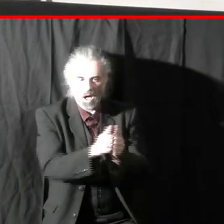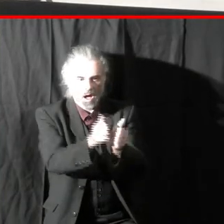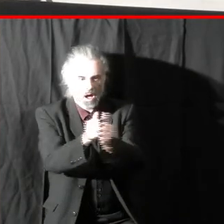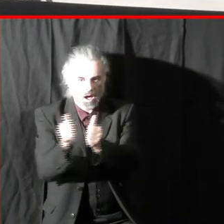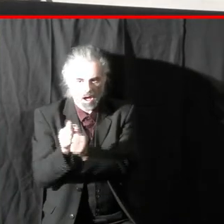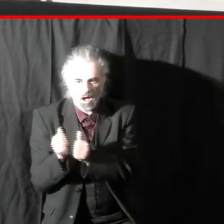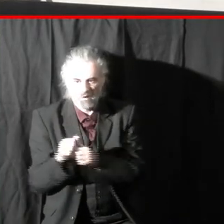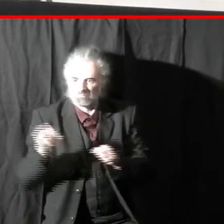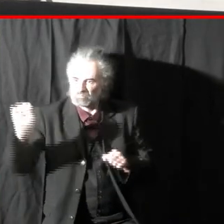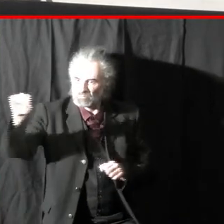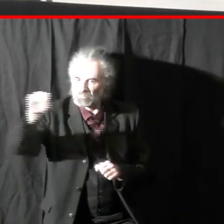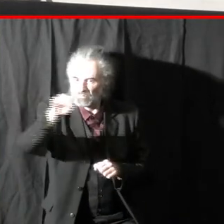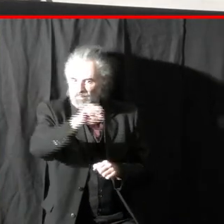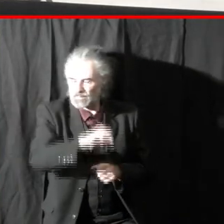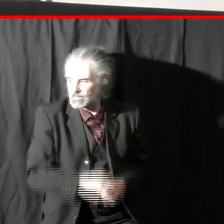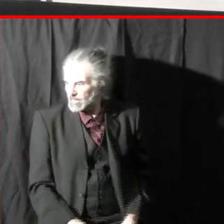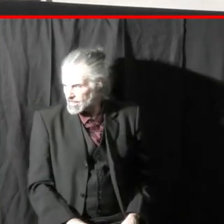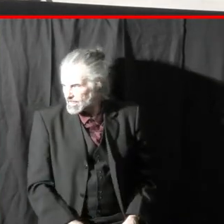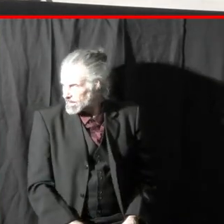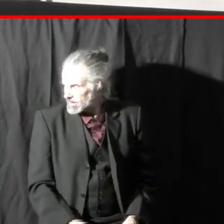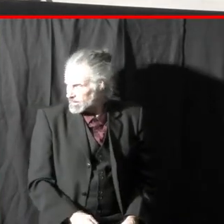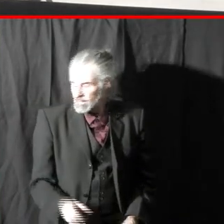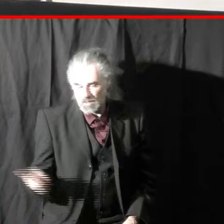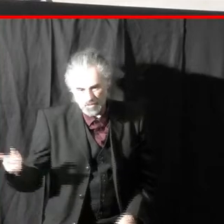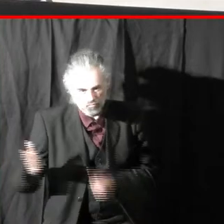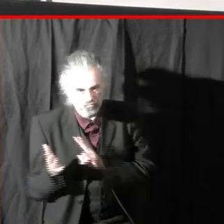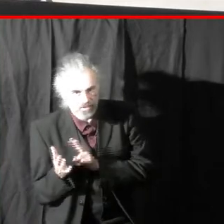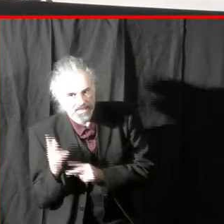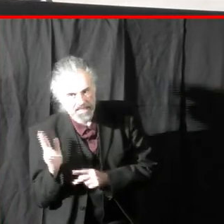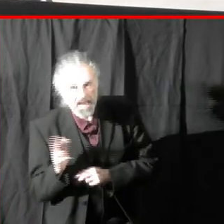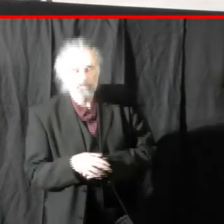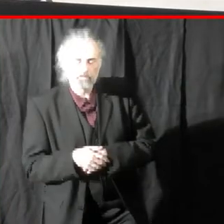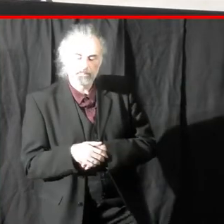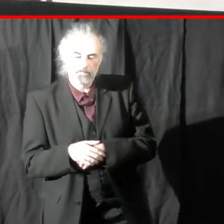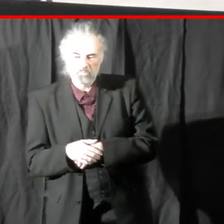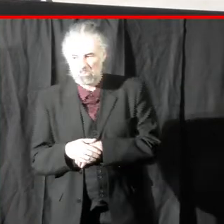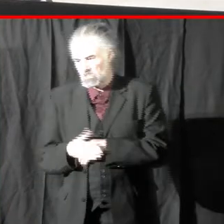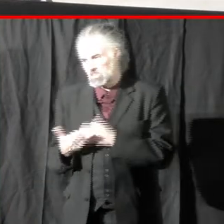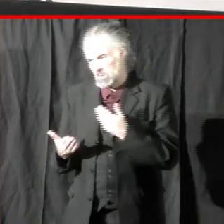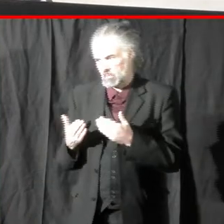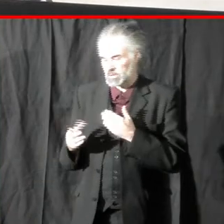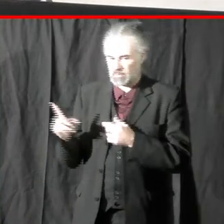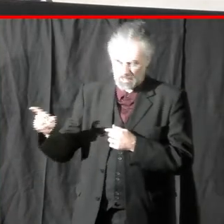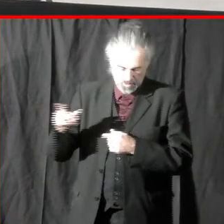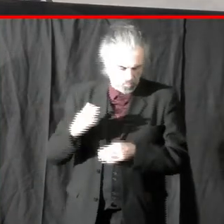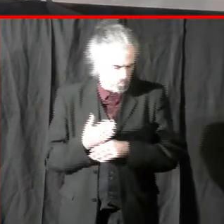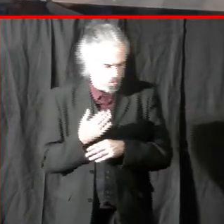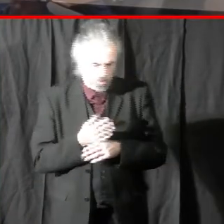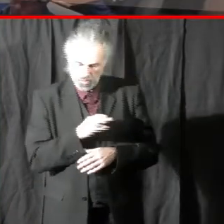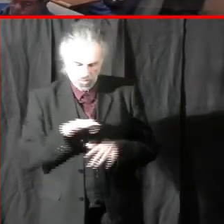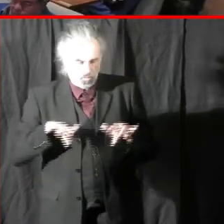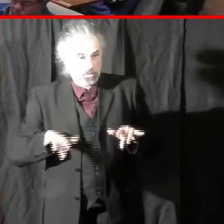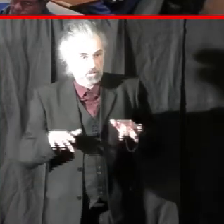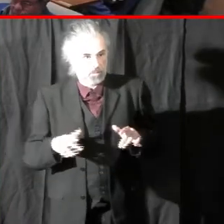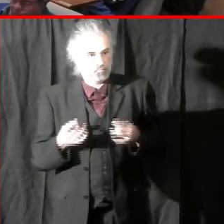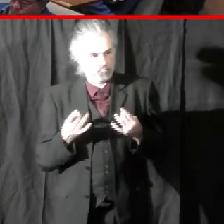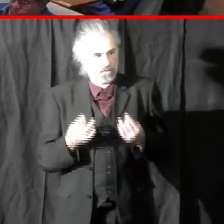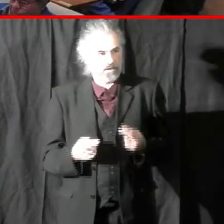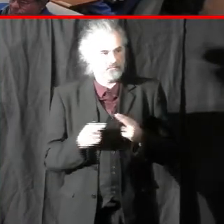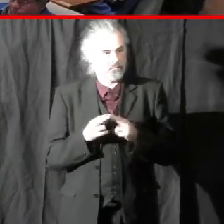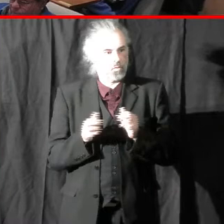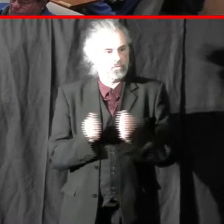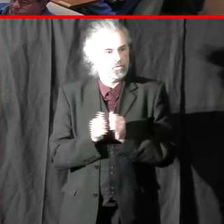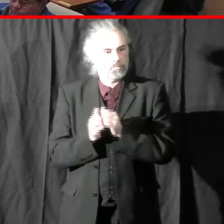that out again for me? Because I momentarily stopped listening. Go again. So maybe this work wasn't ready for a news article yet. The